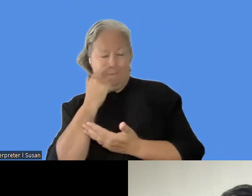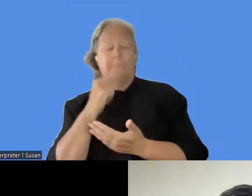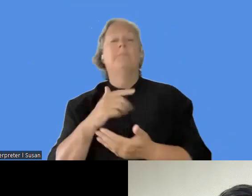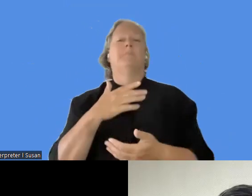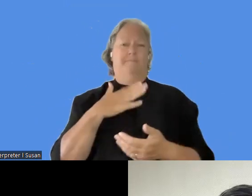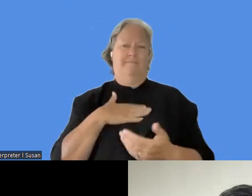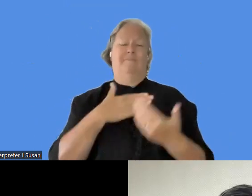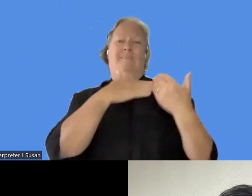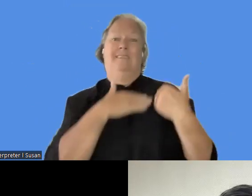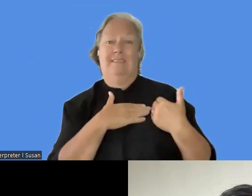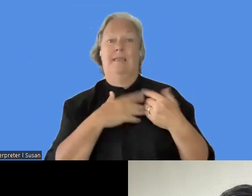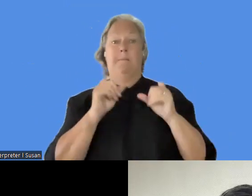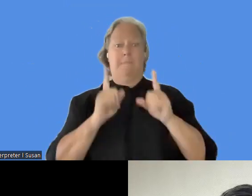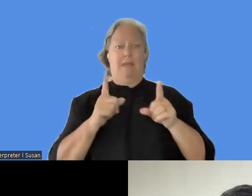nation.